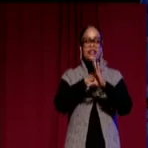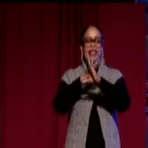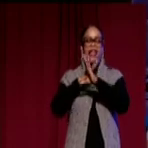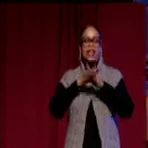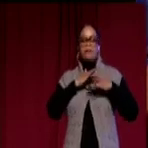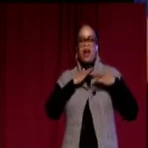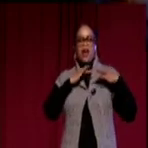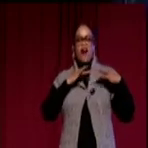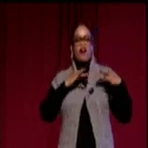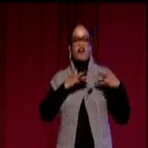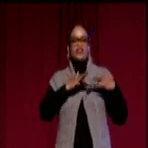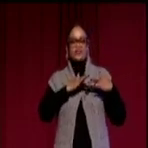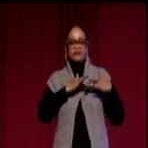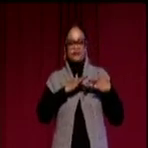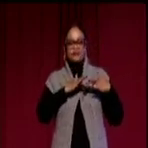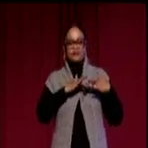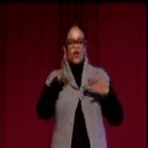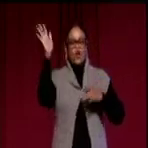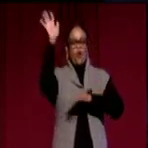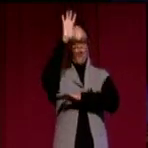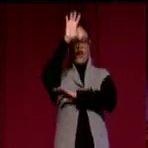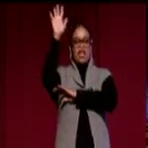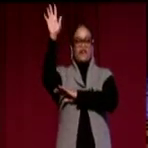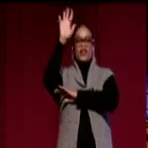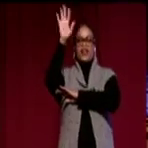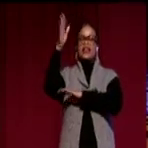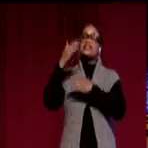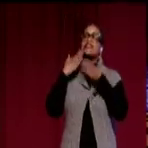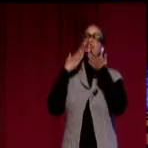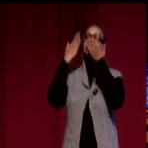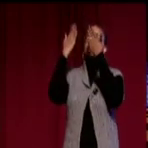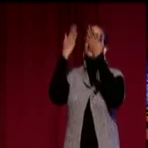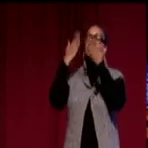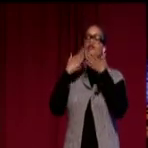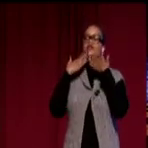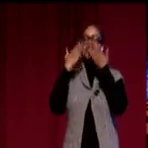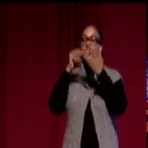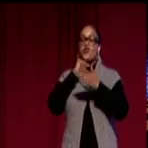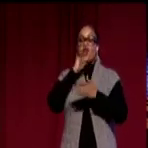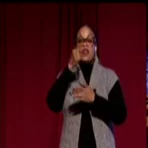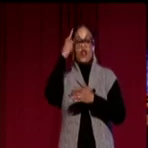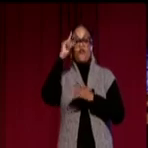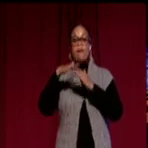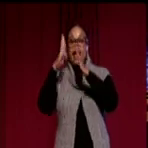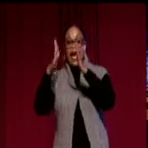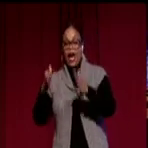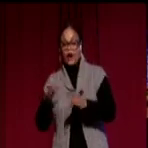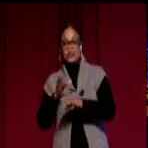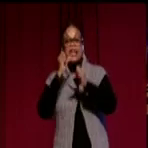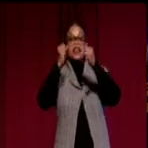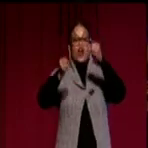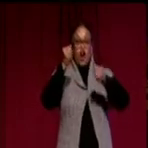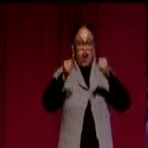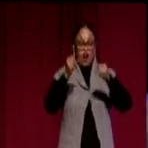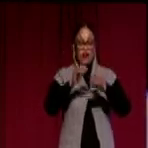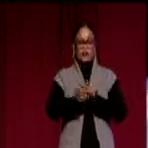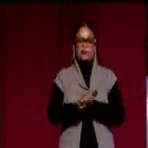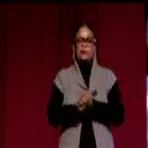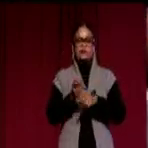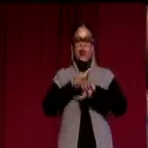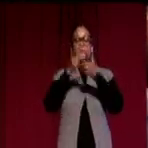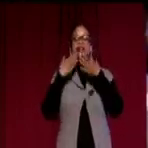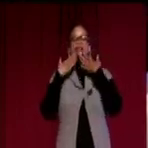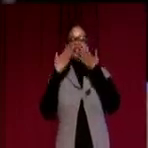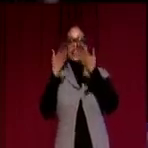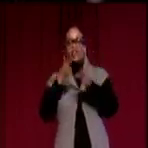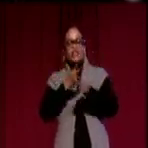heart. You ought to wave your hand and tell him I thank you. Not just for the house and the car, but I'm thanking